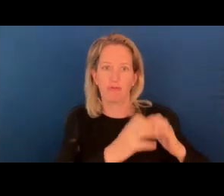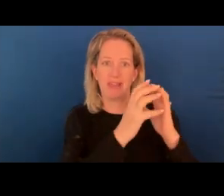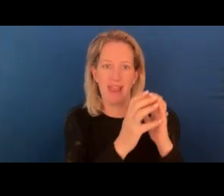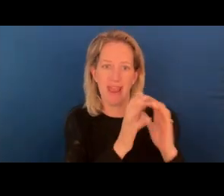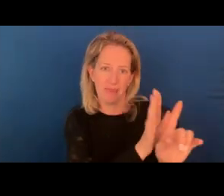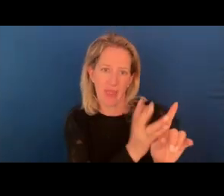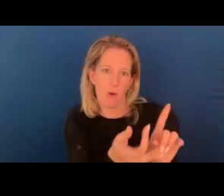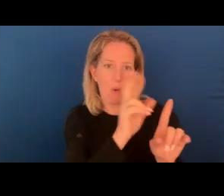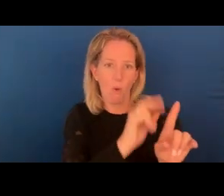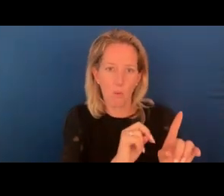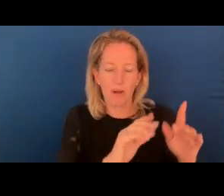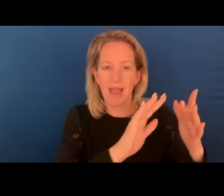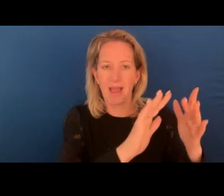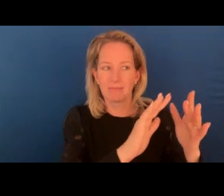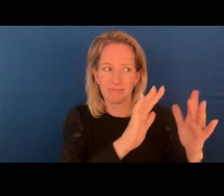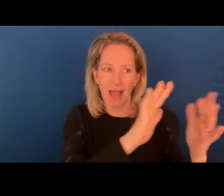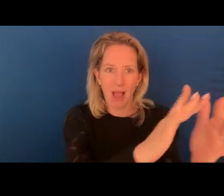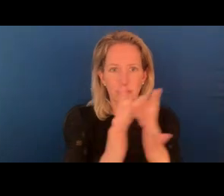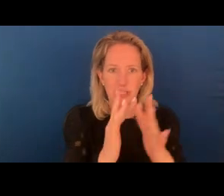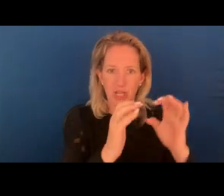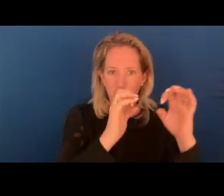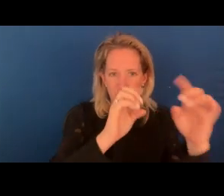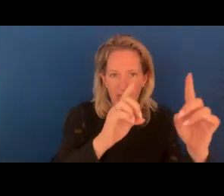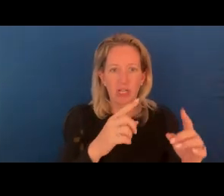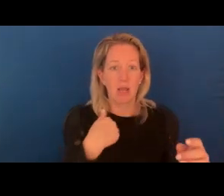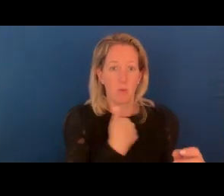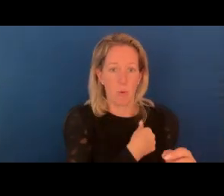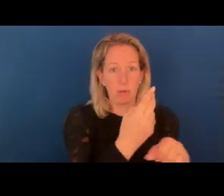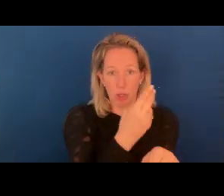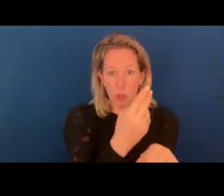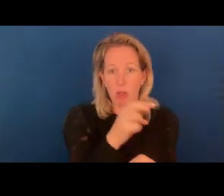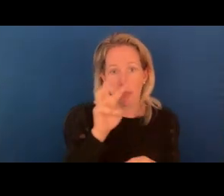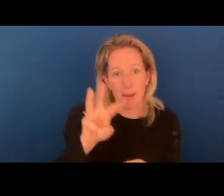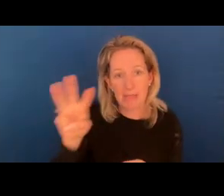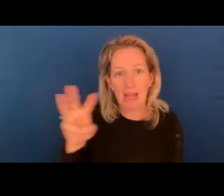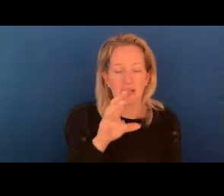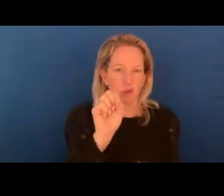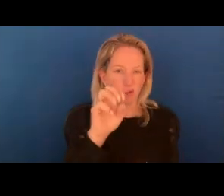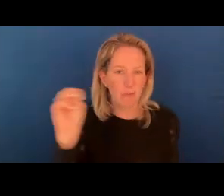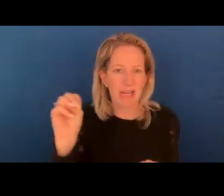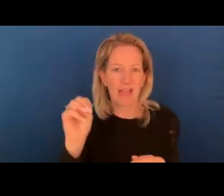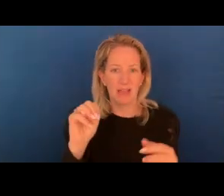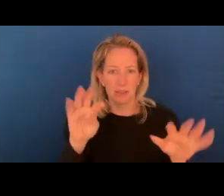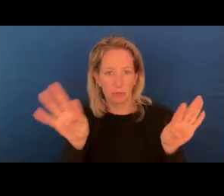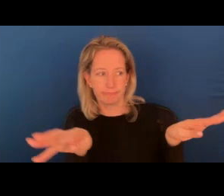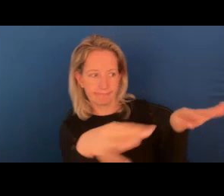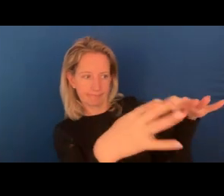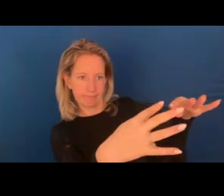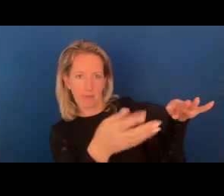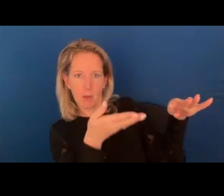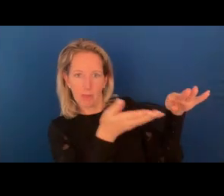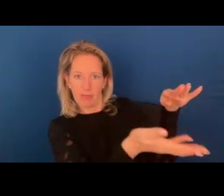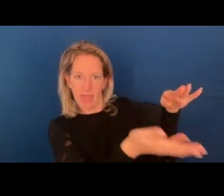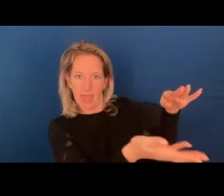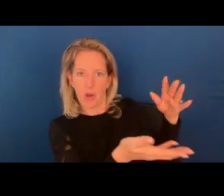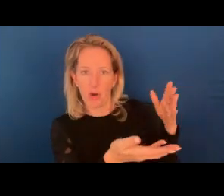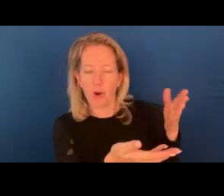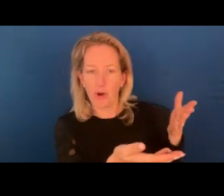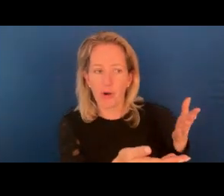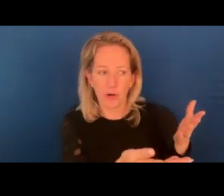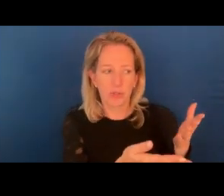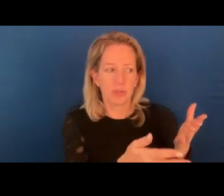on our website, social media, and that kind of thing, to just bring awareness to them, greater awareness to